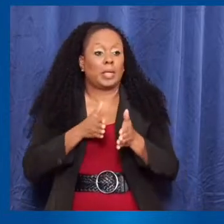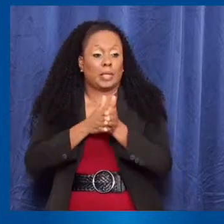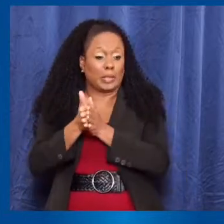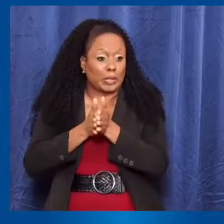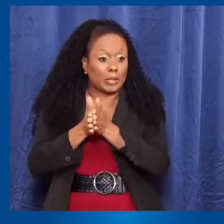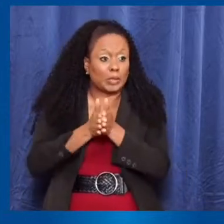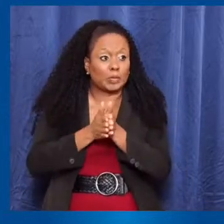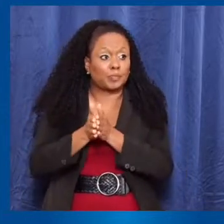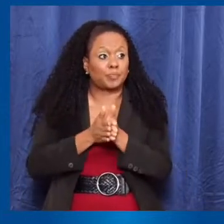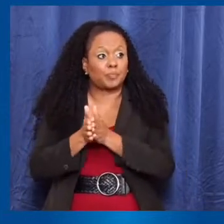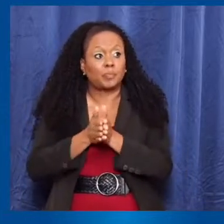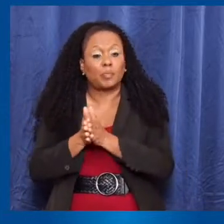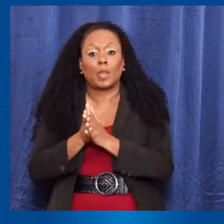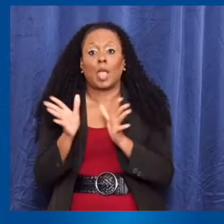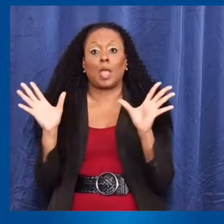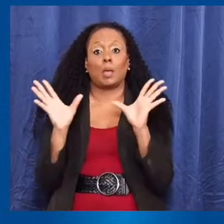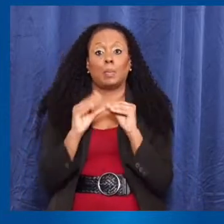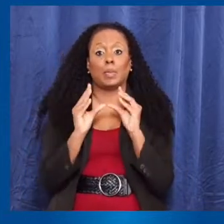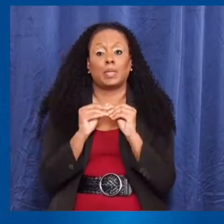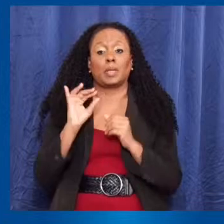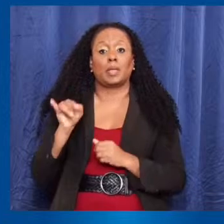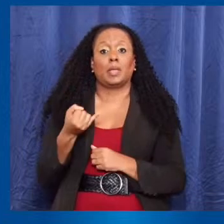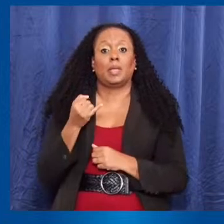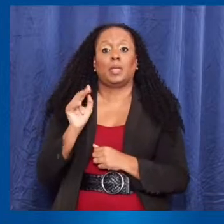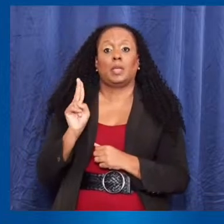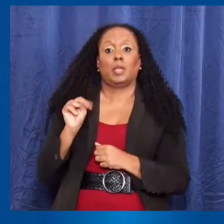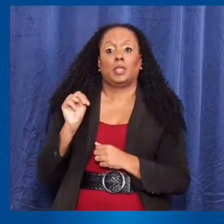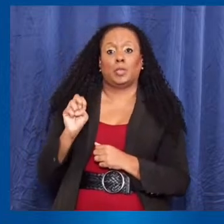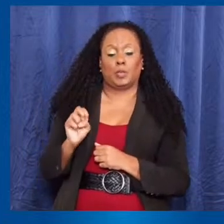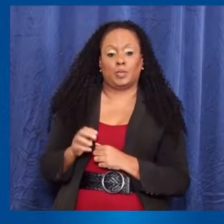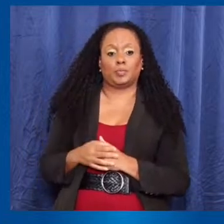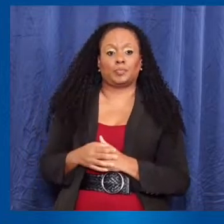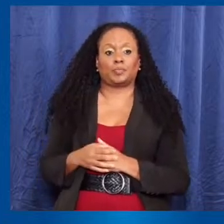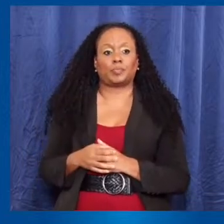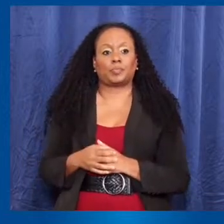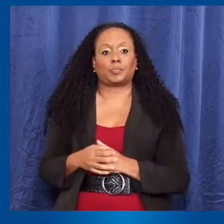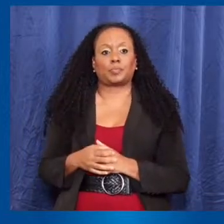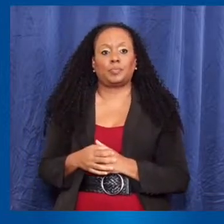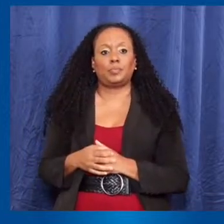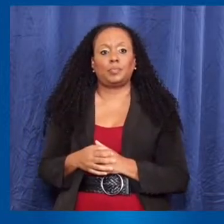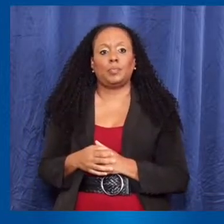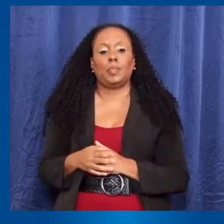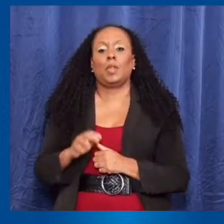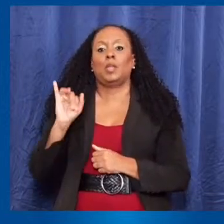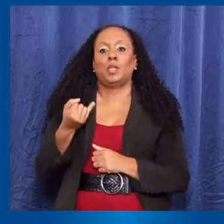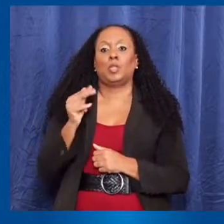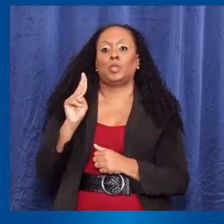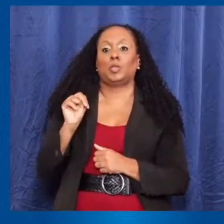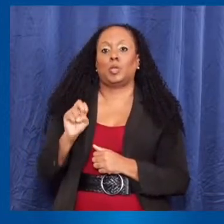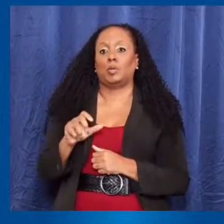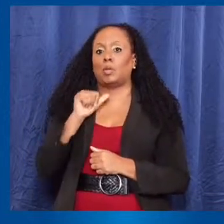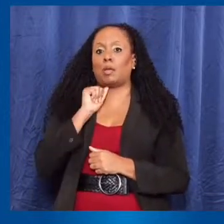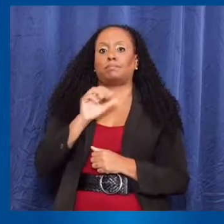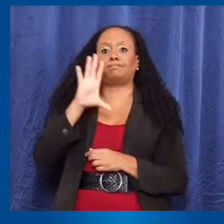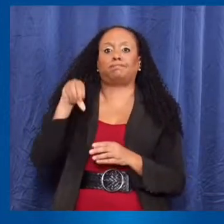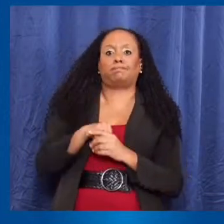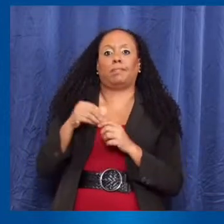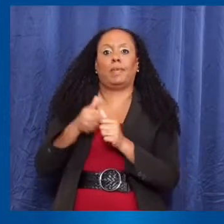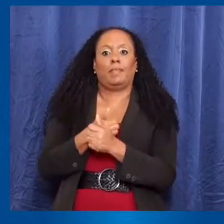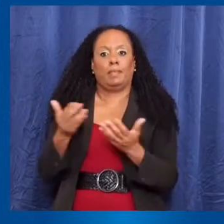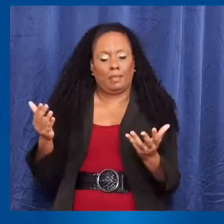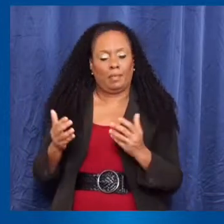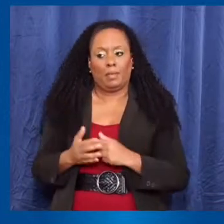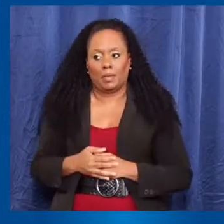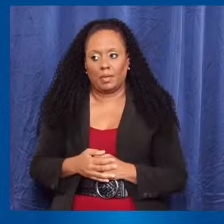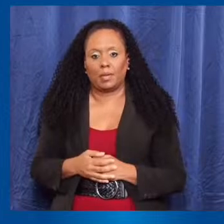the conference in June. The conference will not be a panacea for everything, but like with everything else in